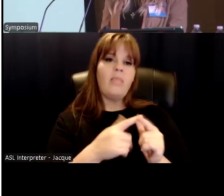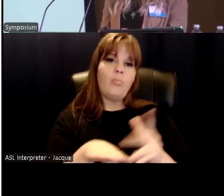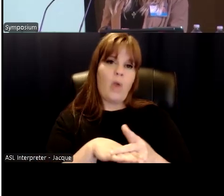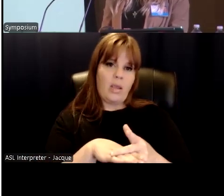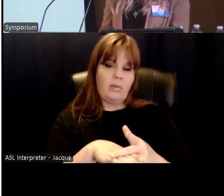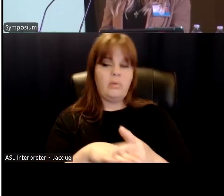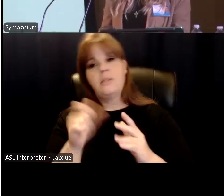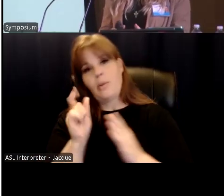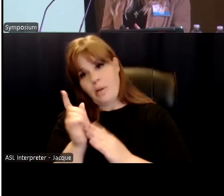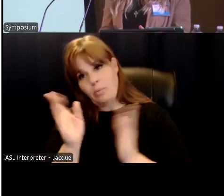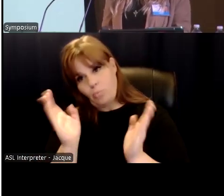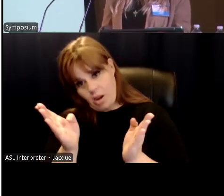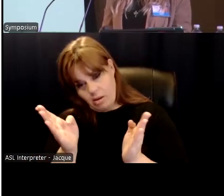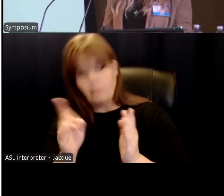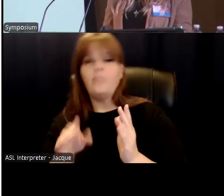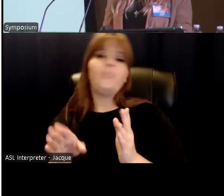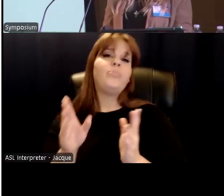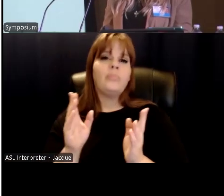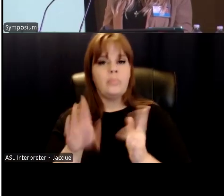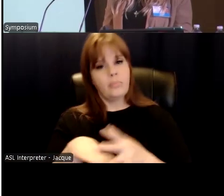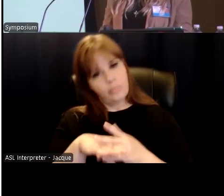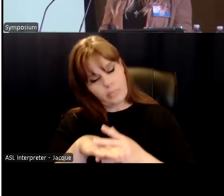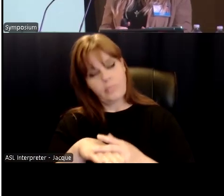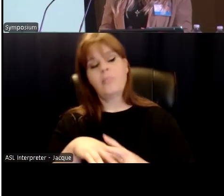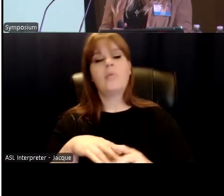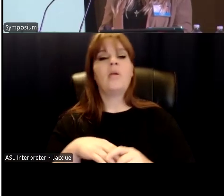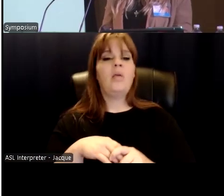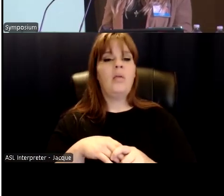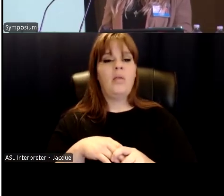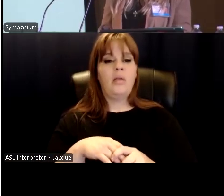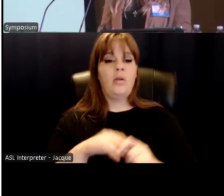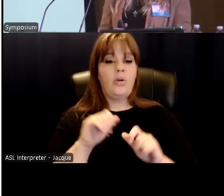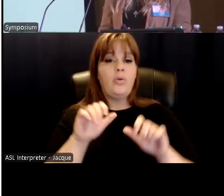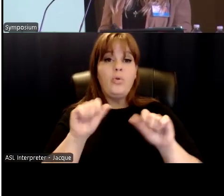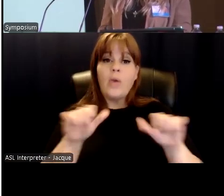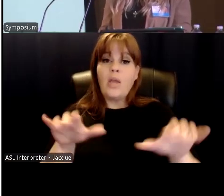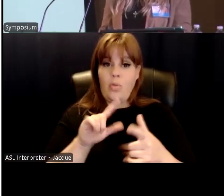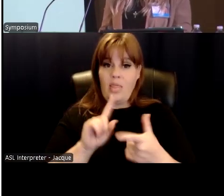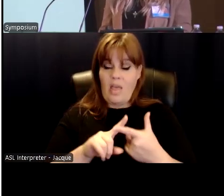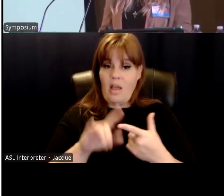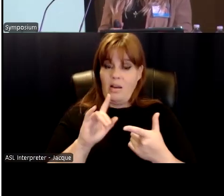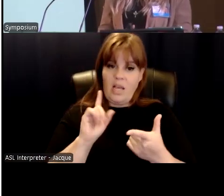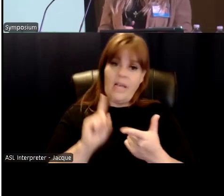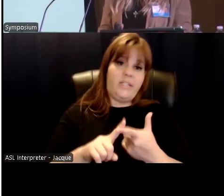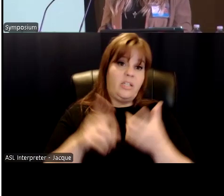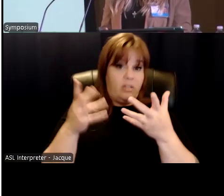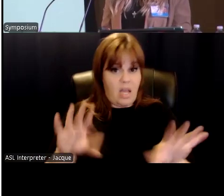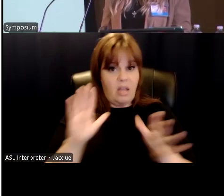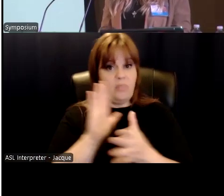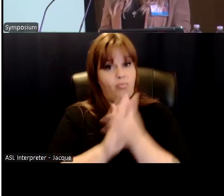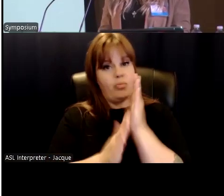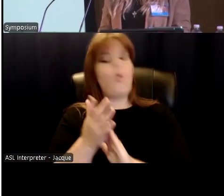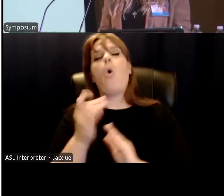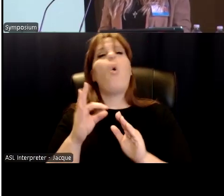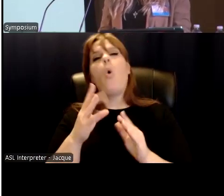between. And you can do this until the activity's over or schedule a set amount of times that you'll cycle